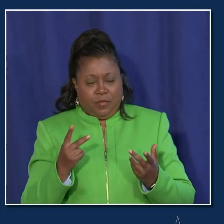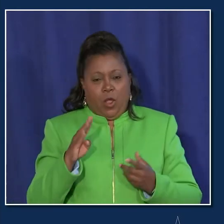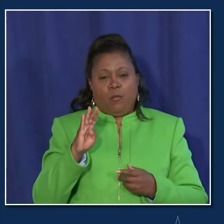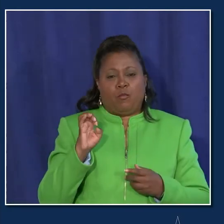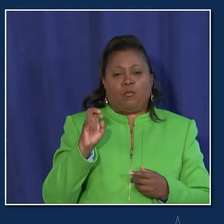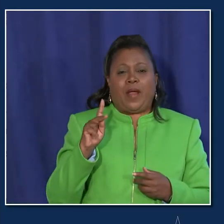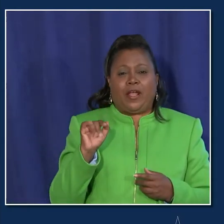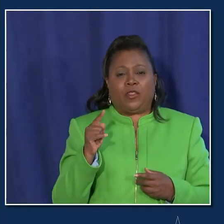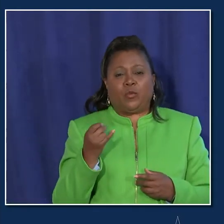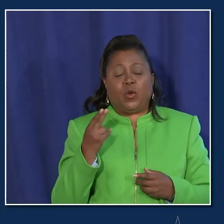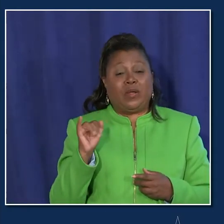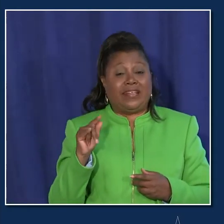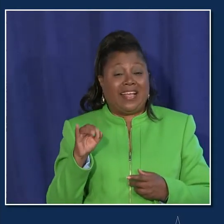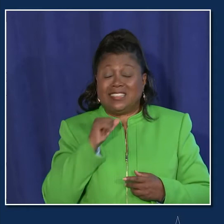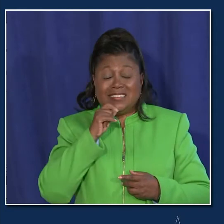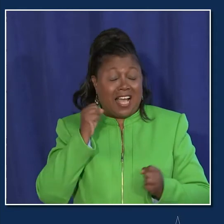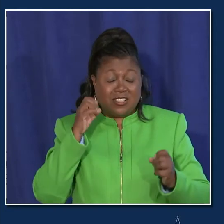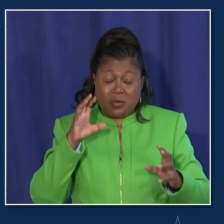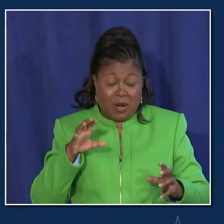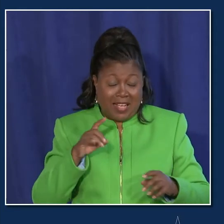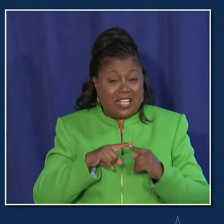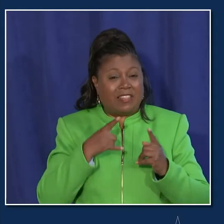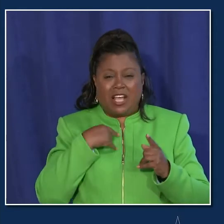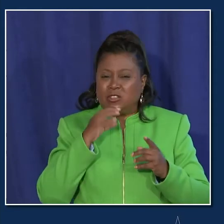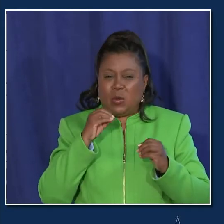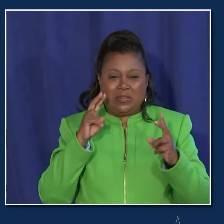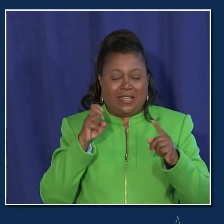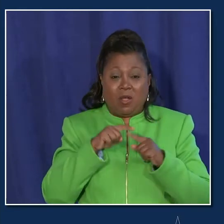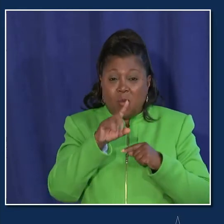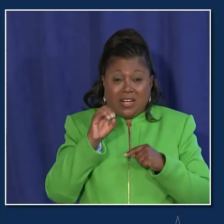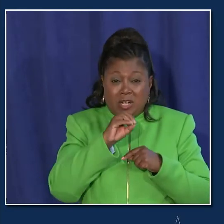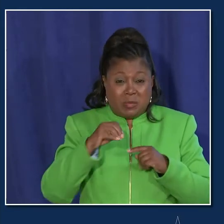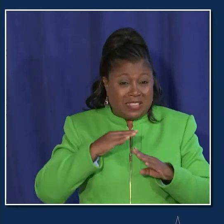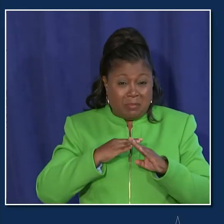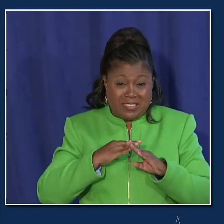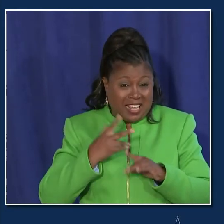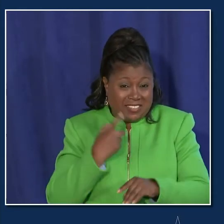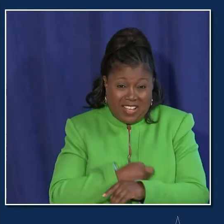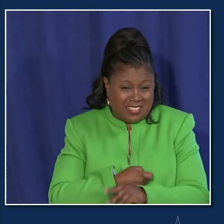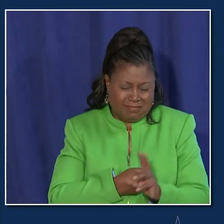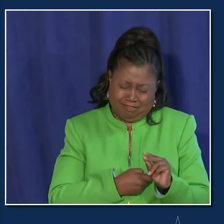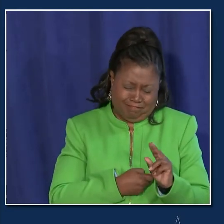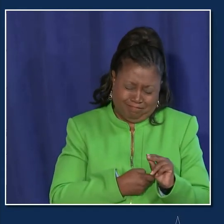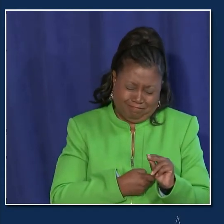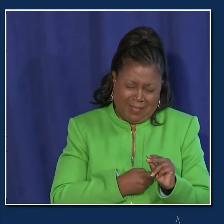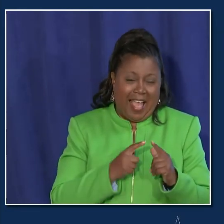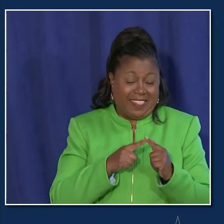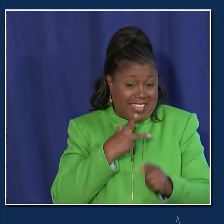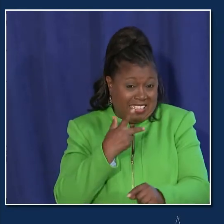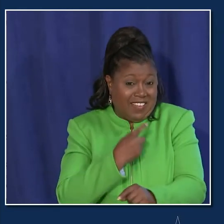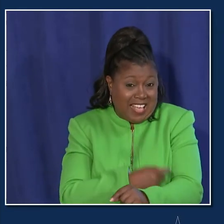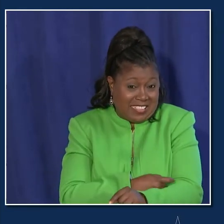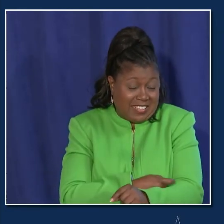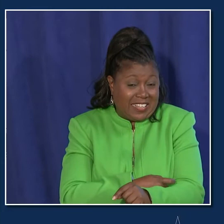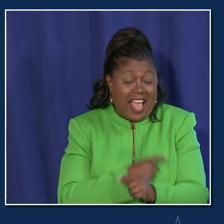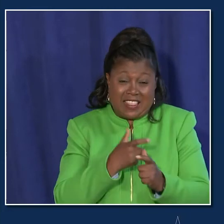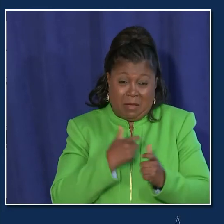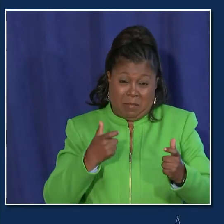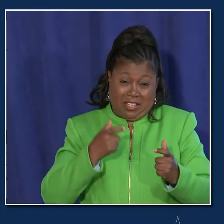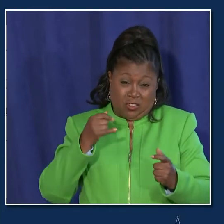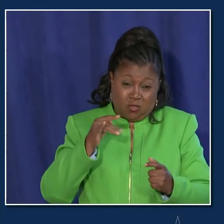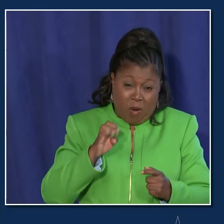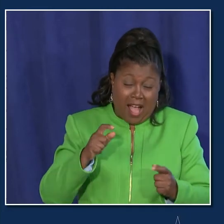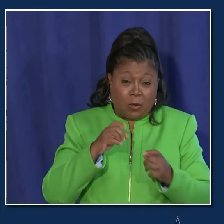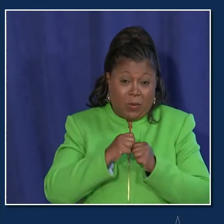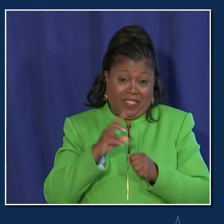which is not a surprise, because remember, there's no such thing as a 100% protective vaccine. And these vaccines, in the biggest